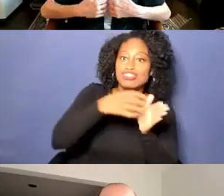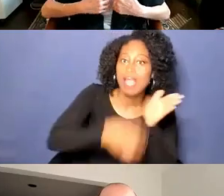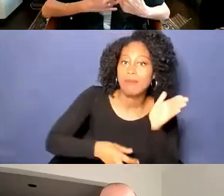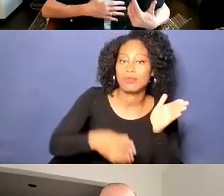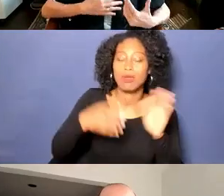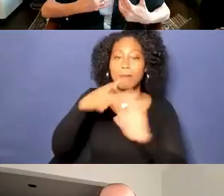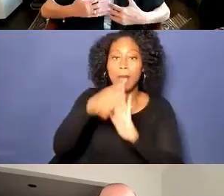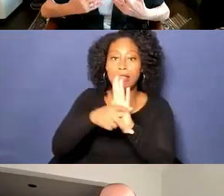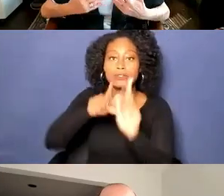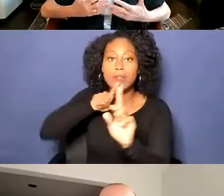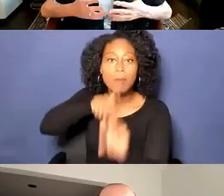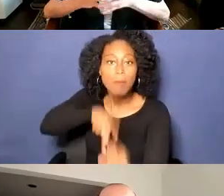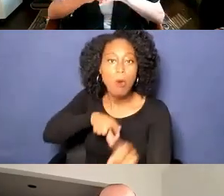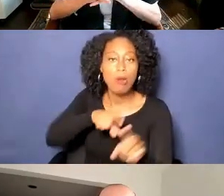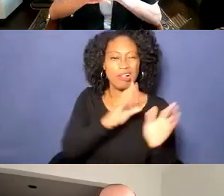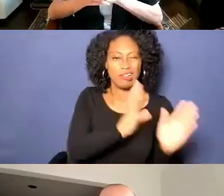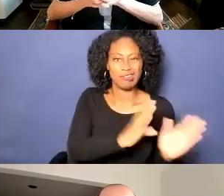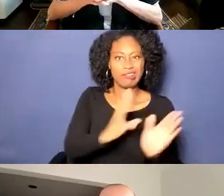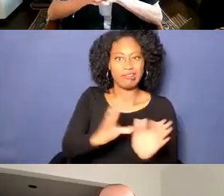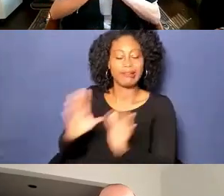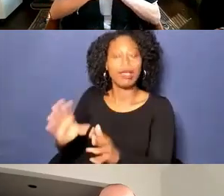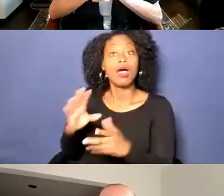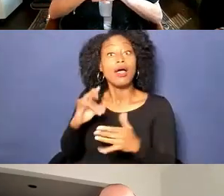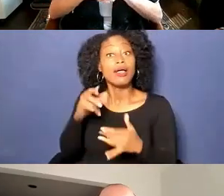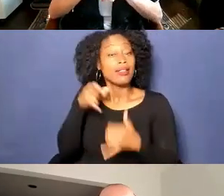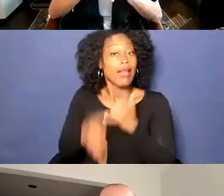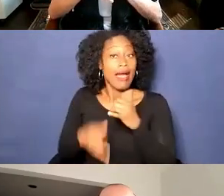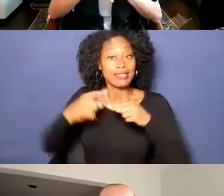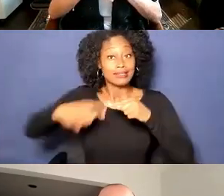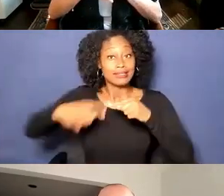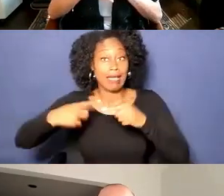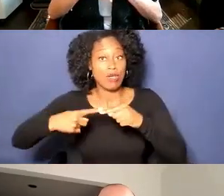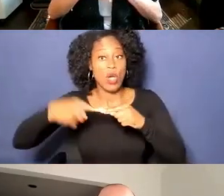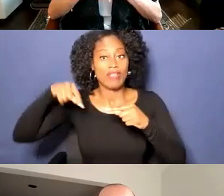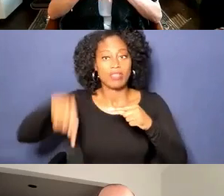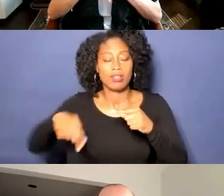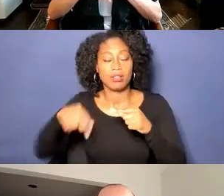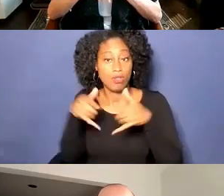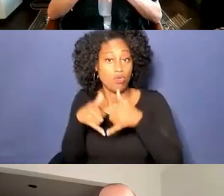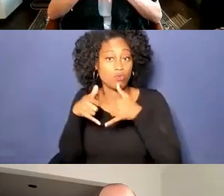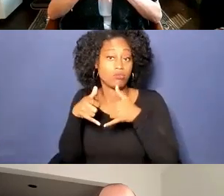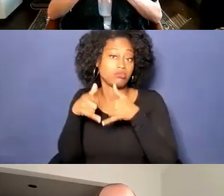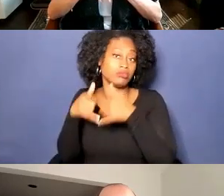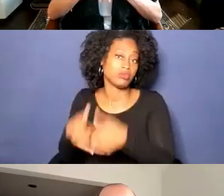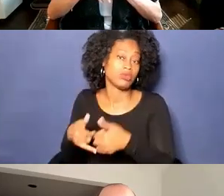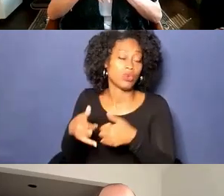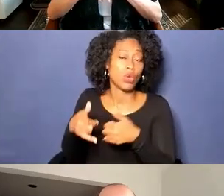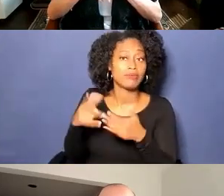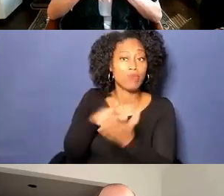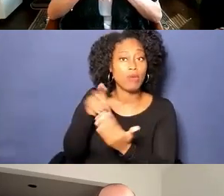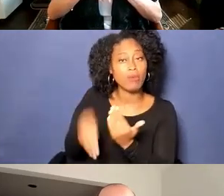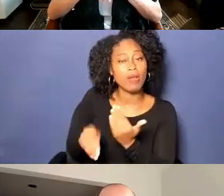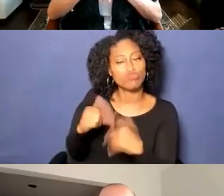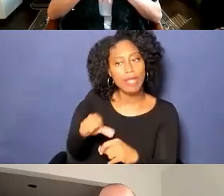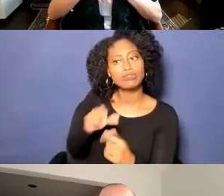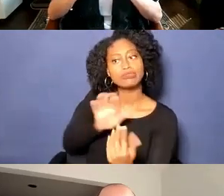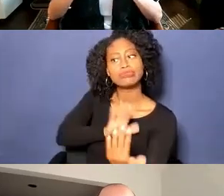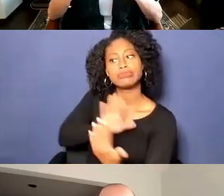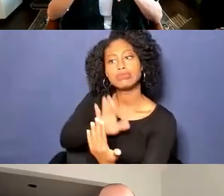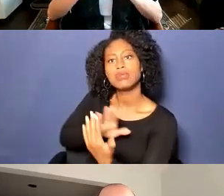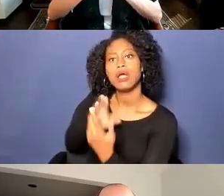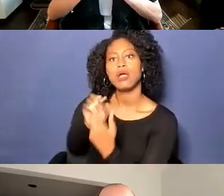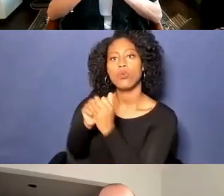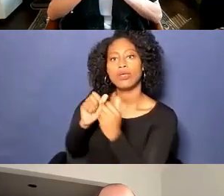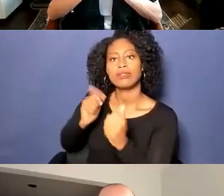last cycle of our awards program, we really have tried to work with our awardees, and will be doing so this year, on